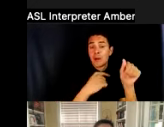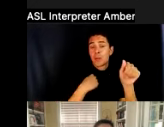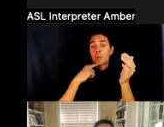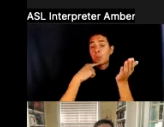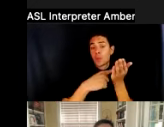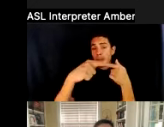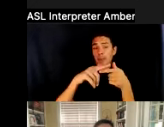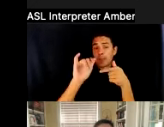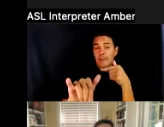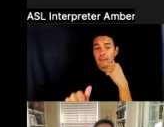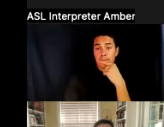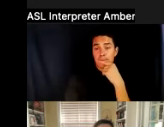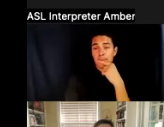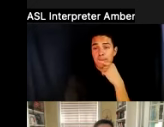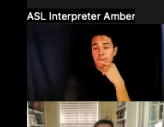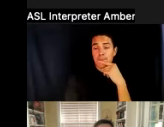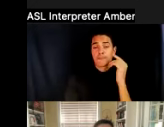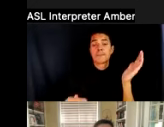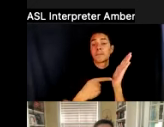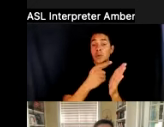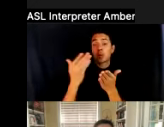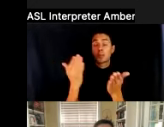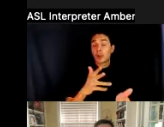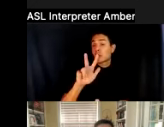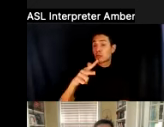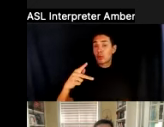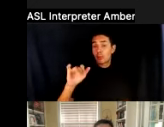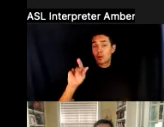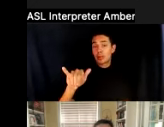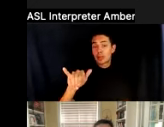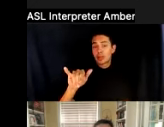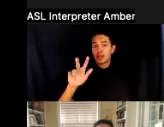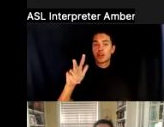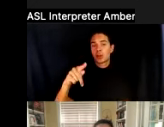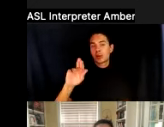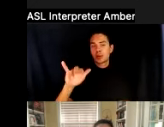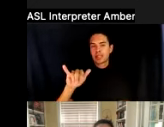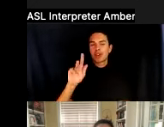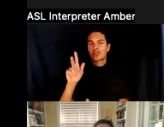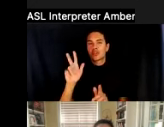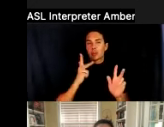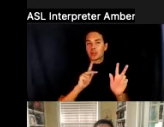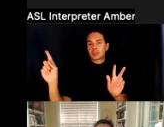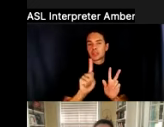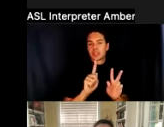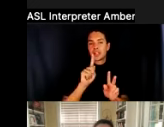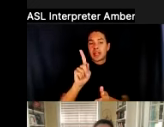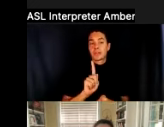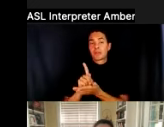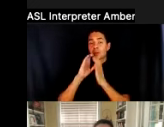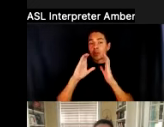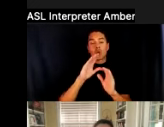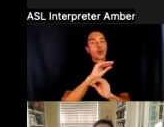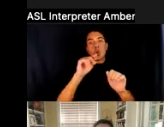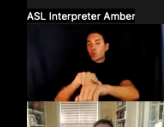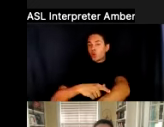you bring in a third party to your privileged conversation, it is no longer privileged. What does that mean? If I bring in a